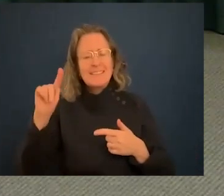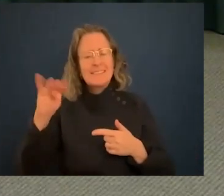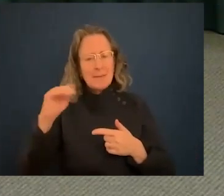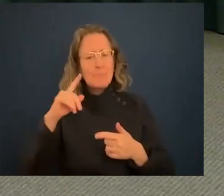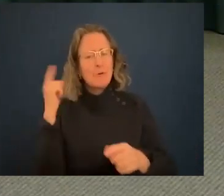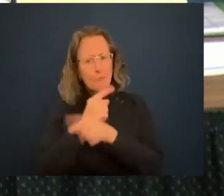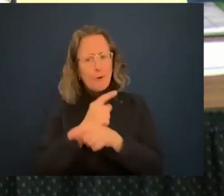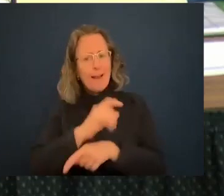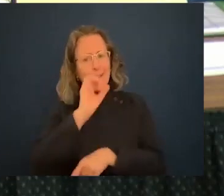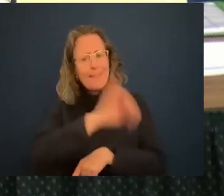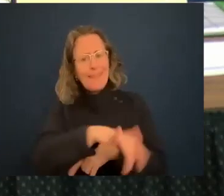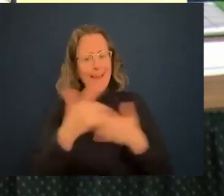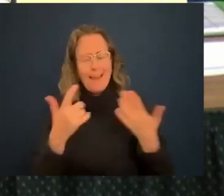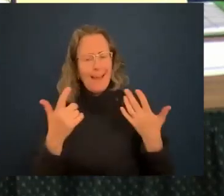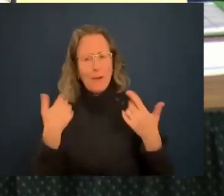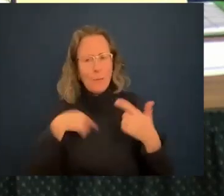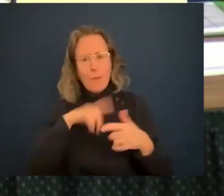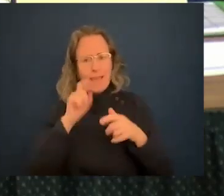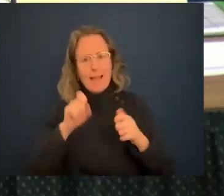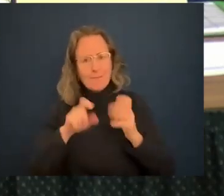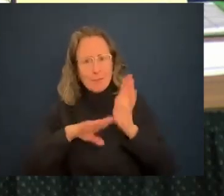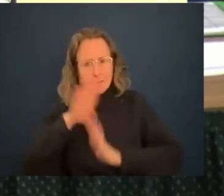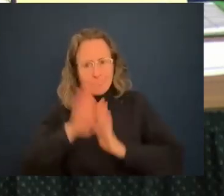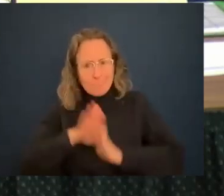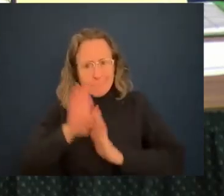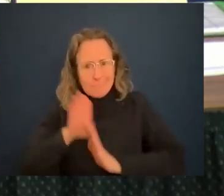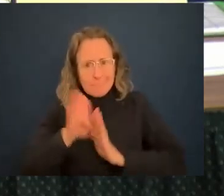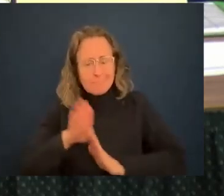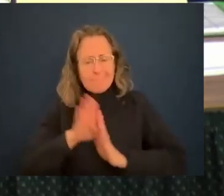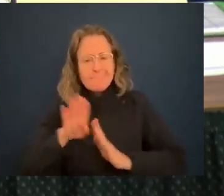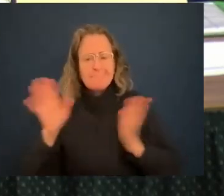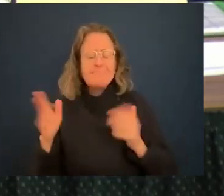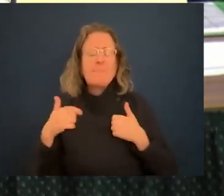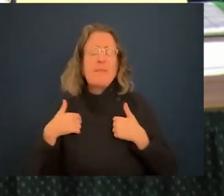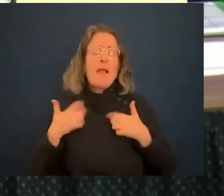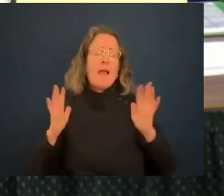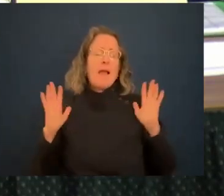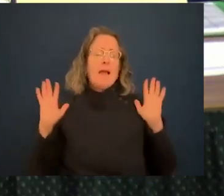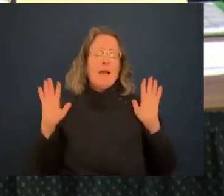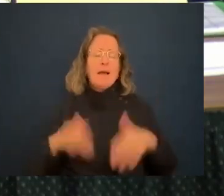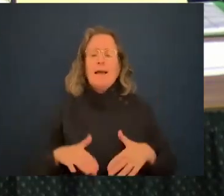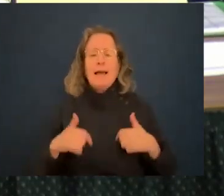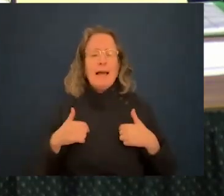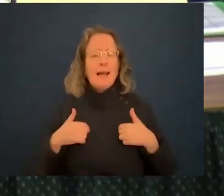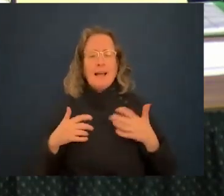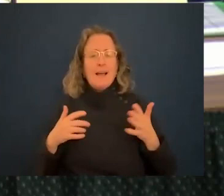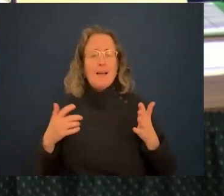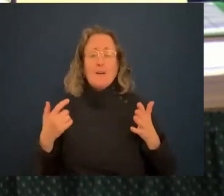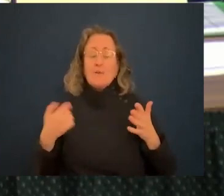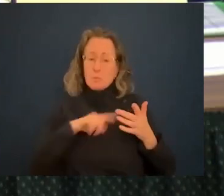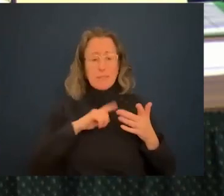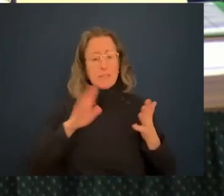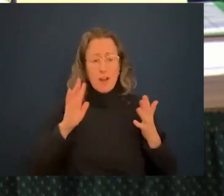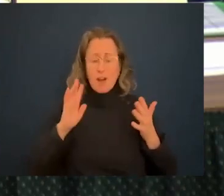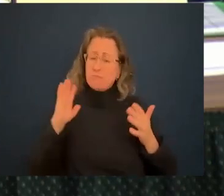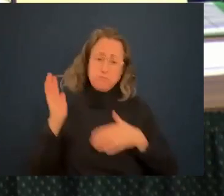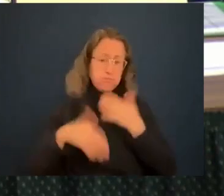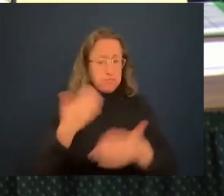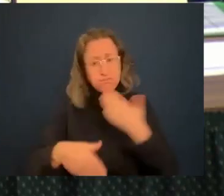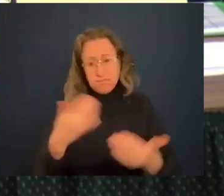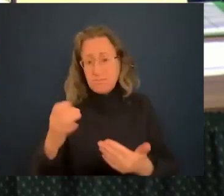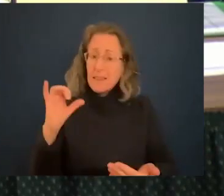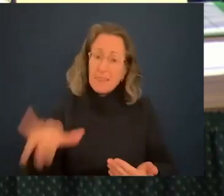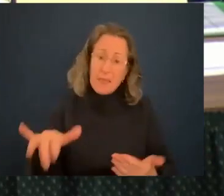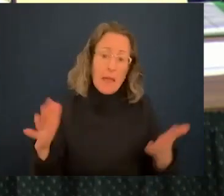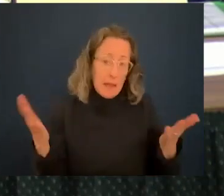um but I just do I just want to leave I can actually leave it because I mean you know it's we're taking off right so yeah um and